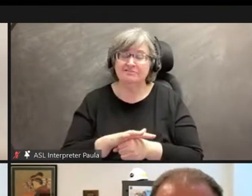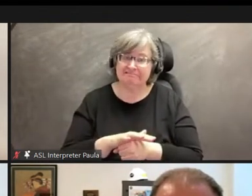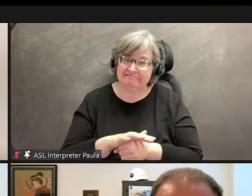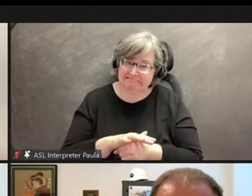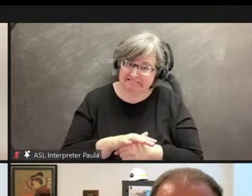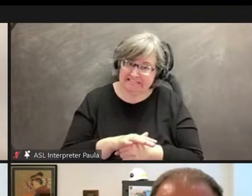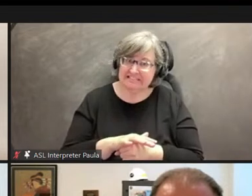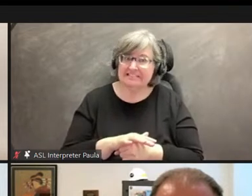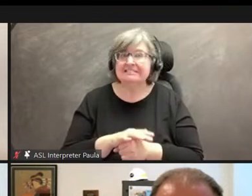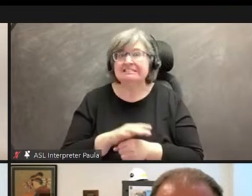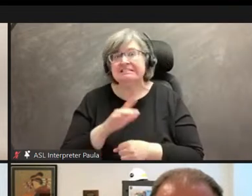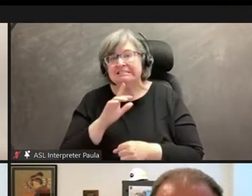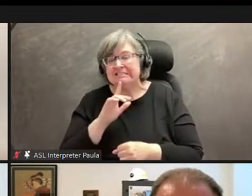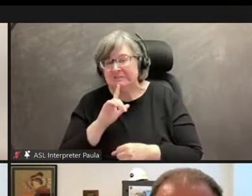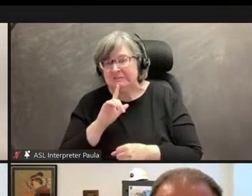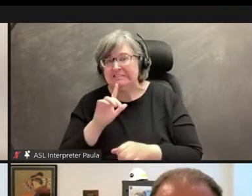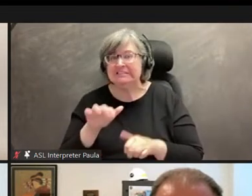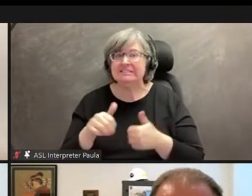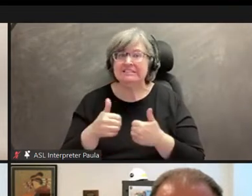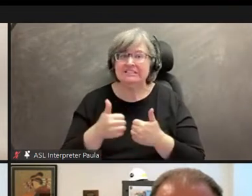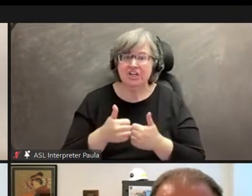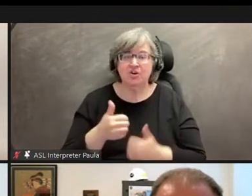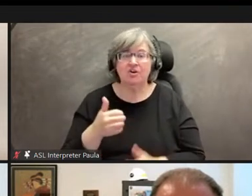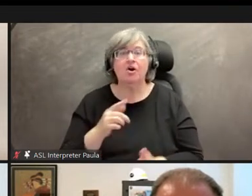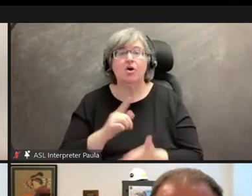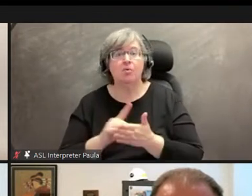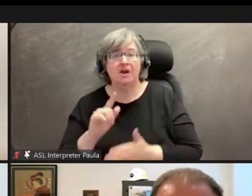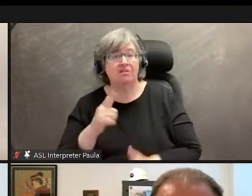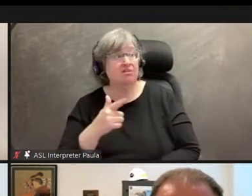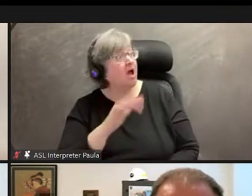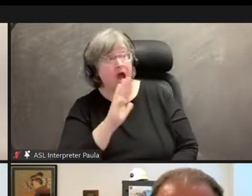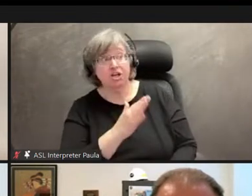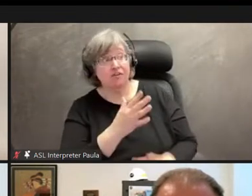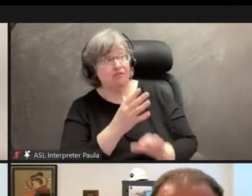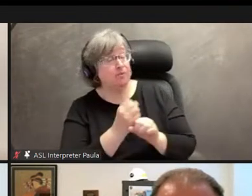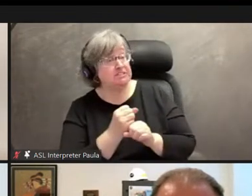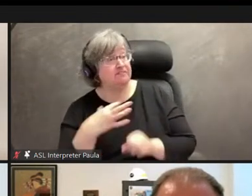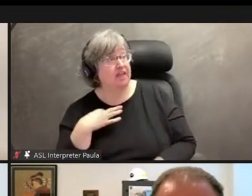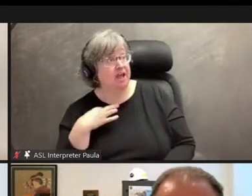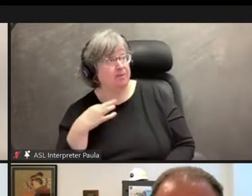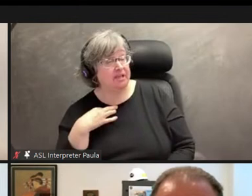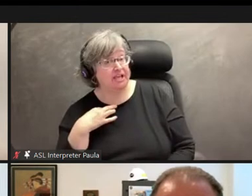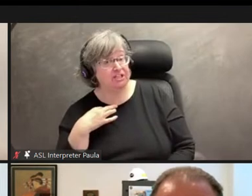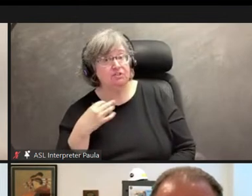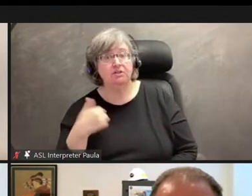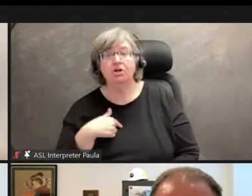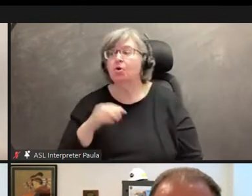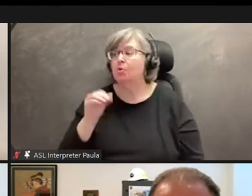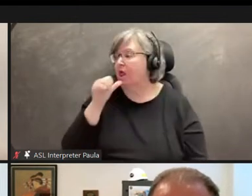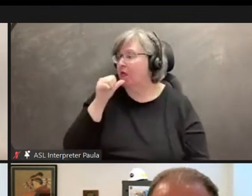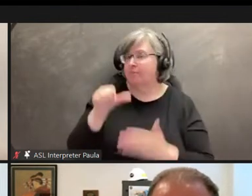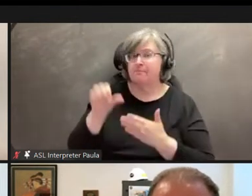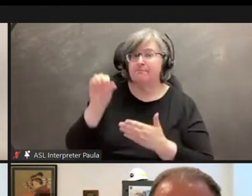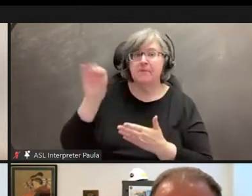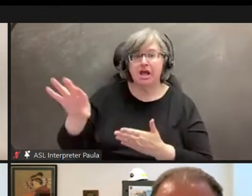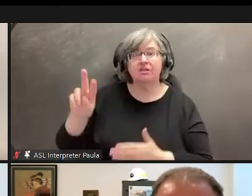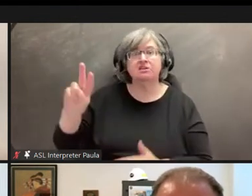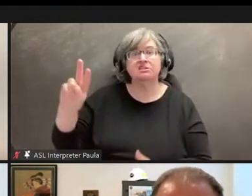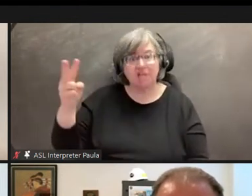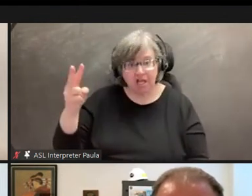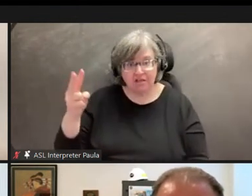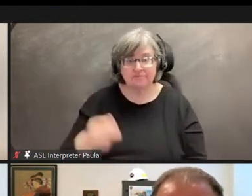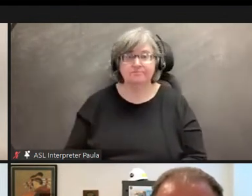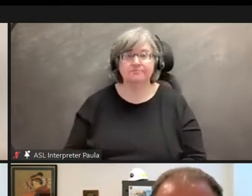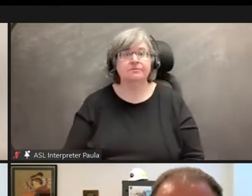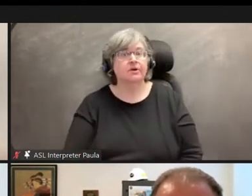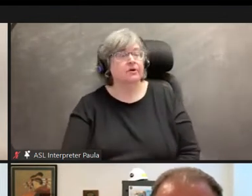as it's been, the call would come a week later. I never received my application. We'd mail another one. Call